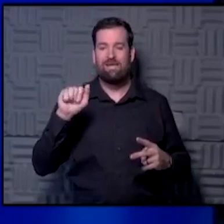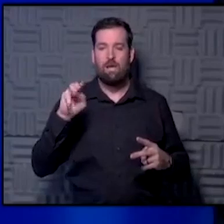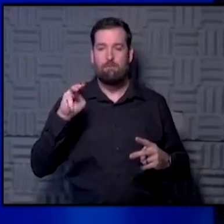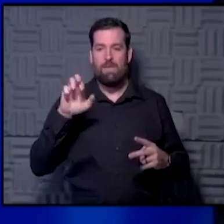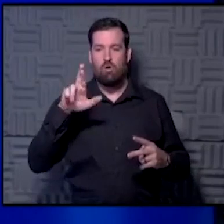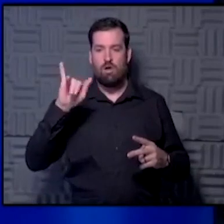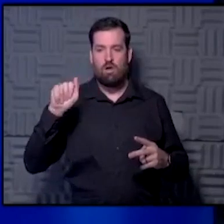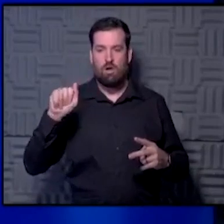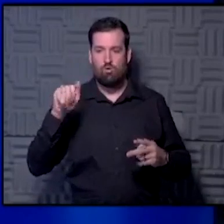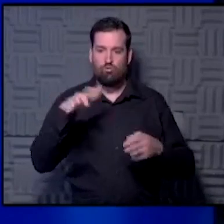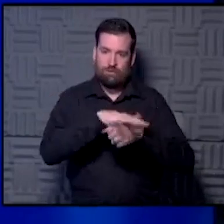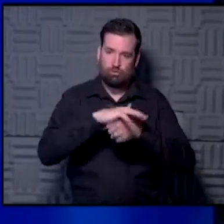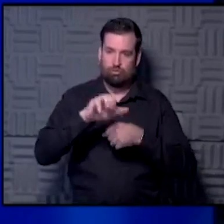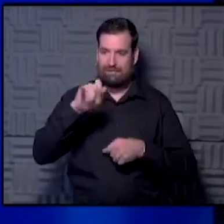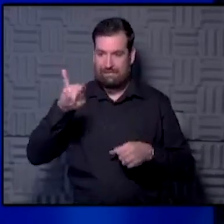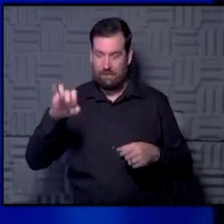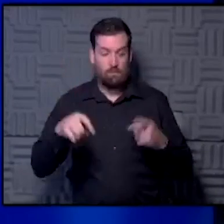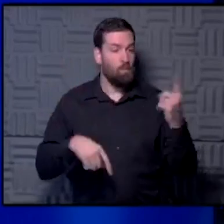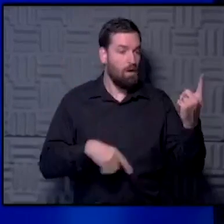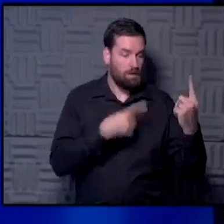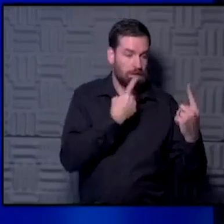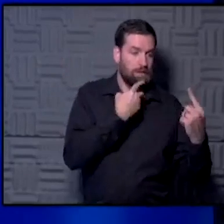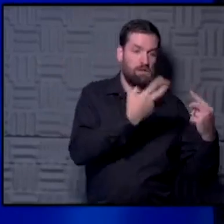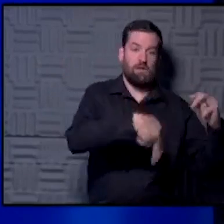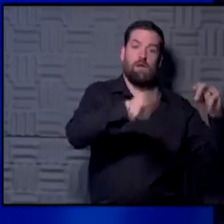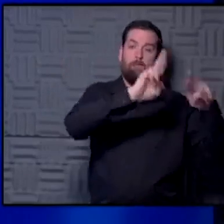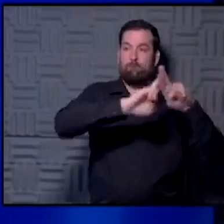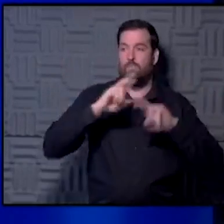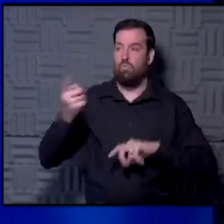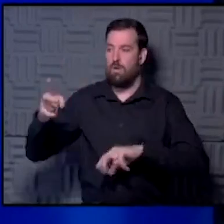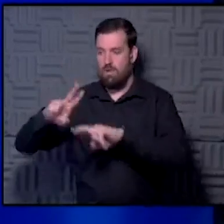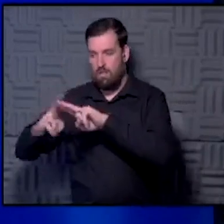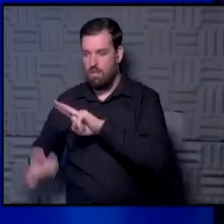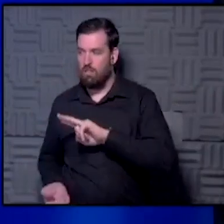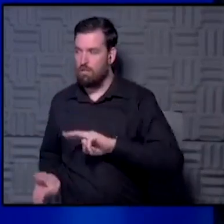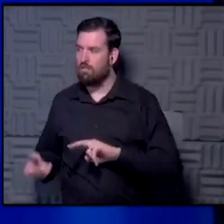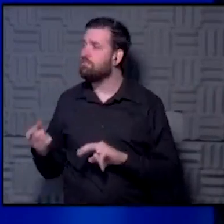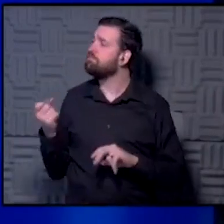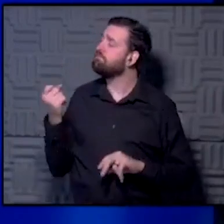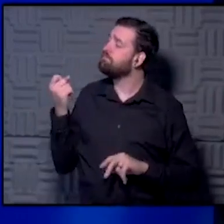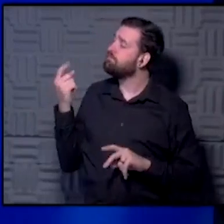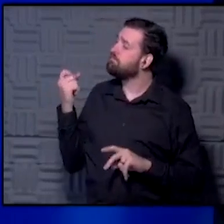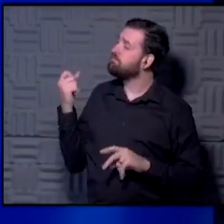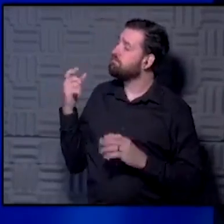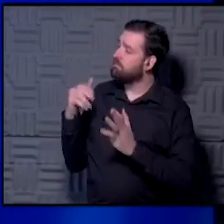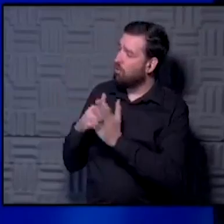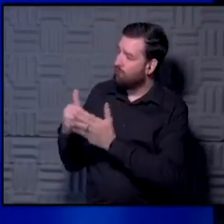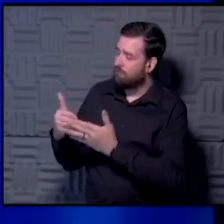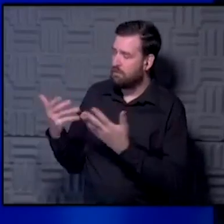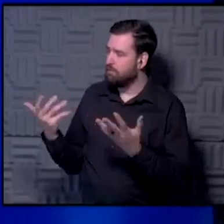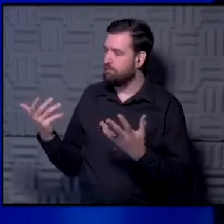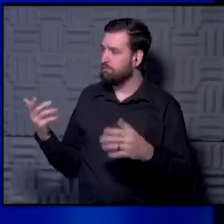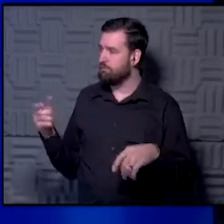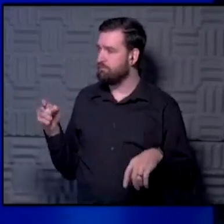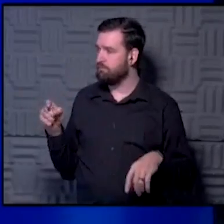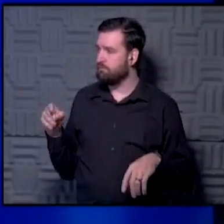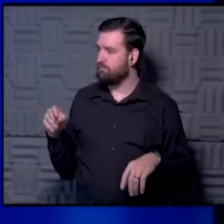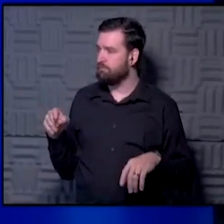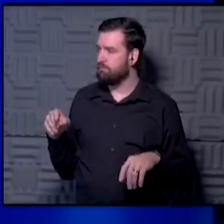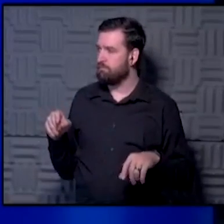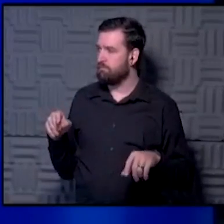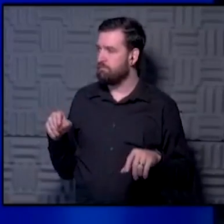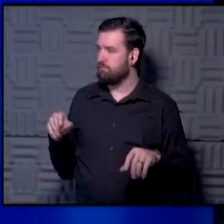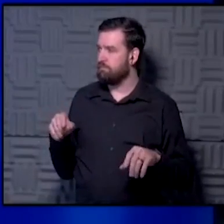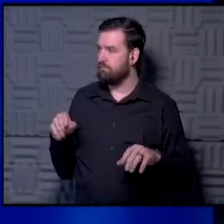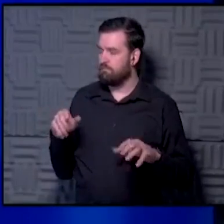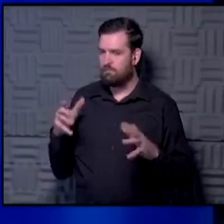day. One was saying it was going up, the other was saying it was going down. Yeah, a lot of it, Dana, I think has to do with whether or not, what set